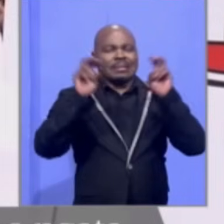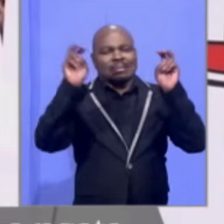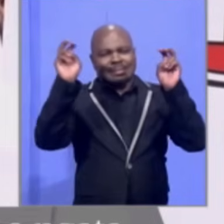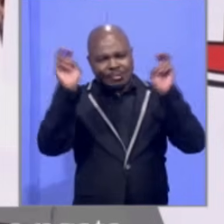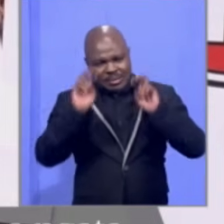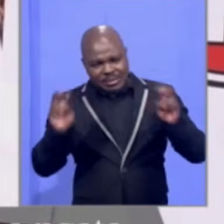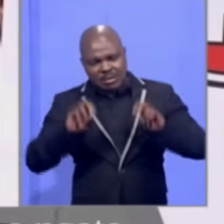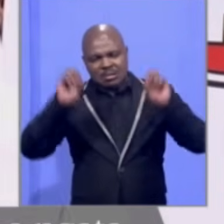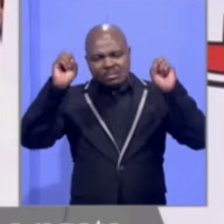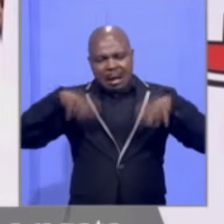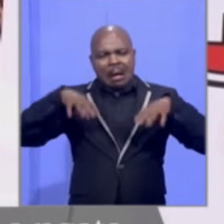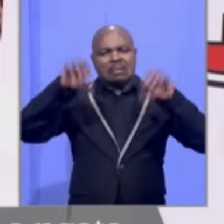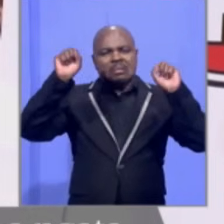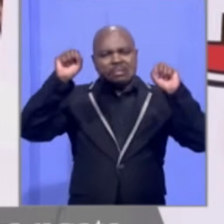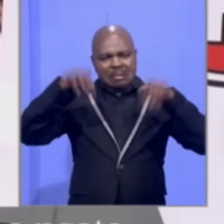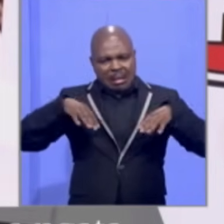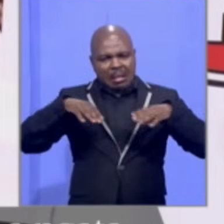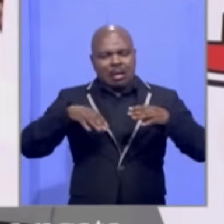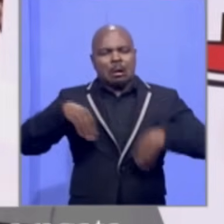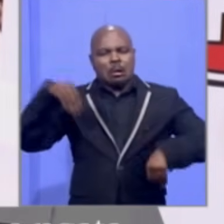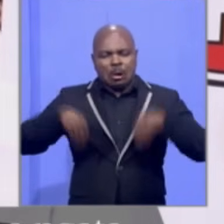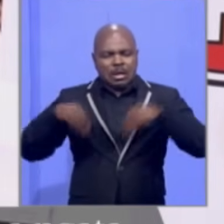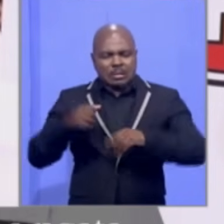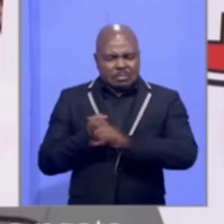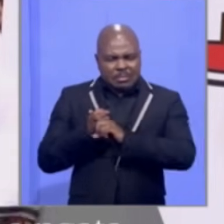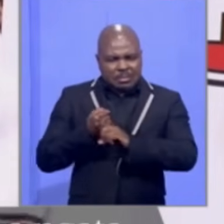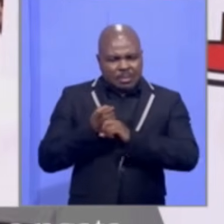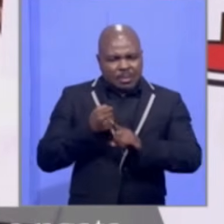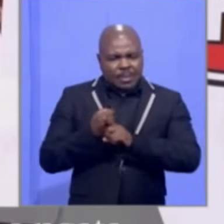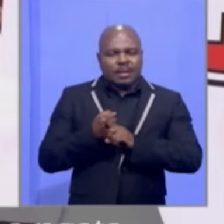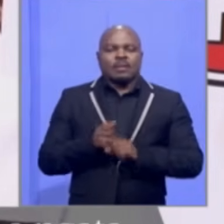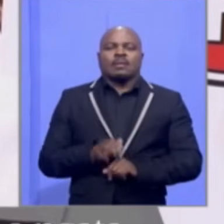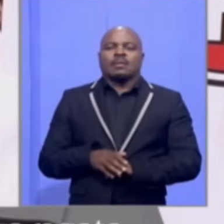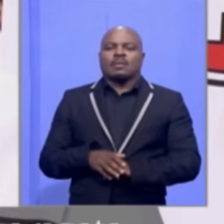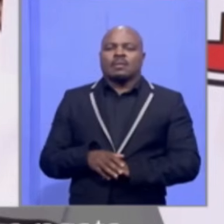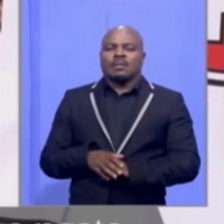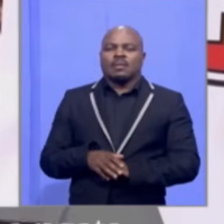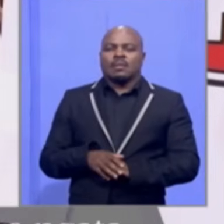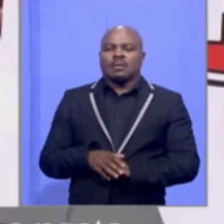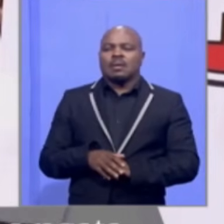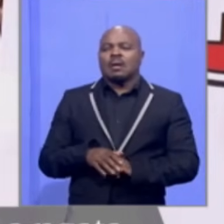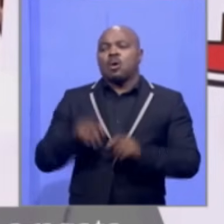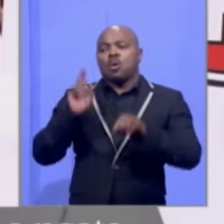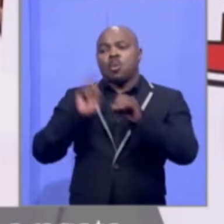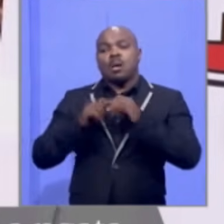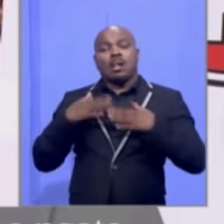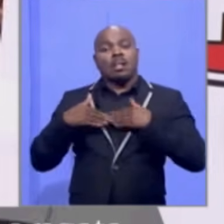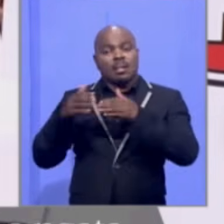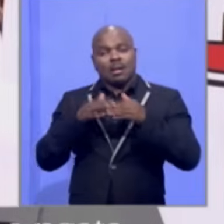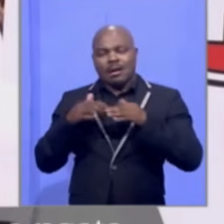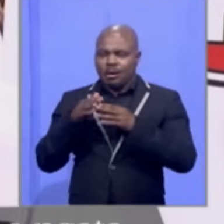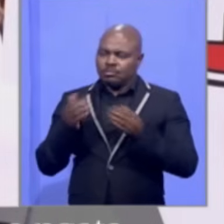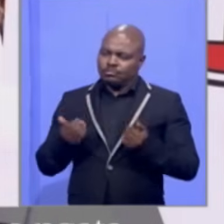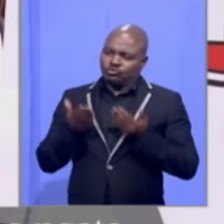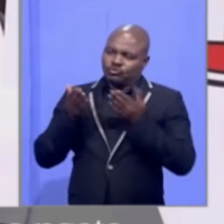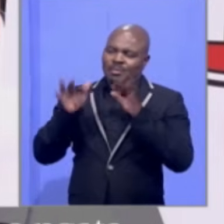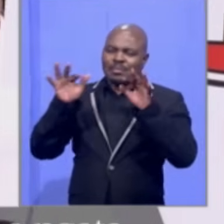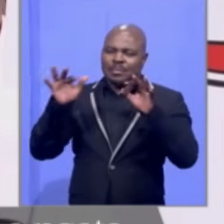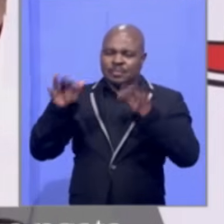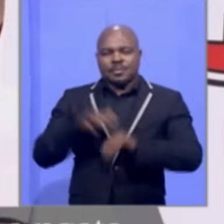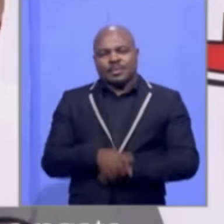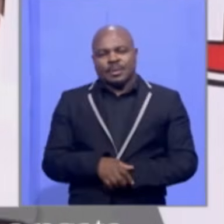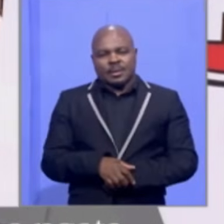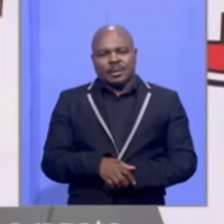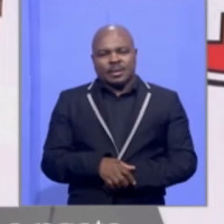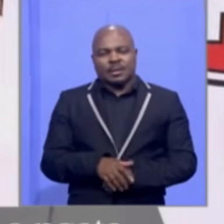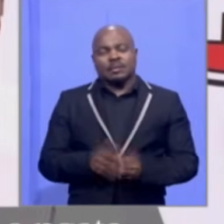shedding, deal with corruption, provide quality health care and education